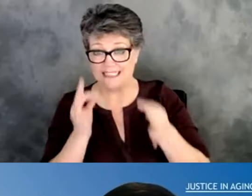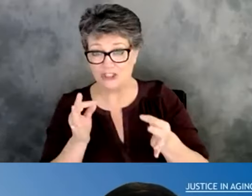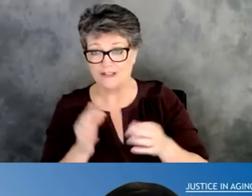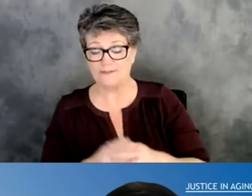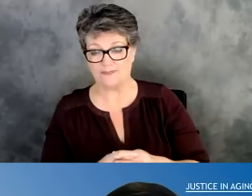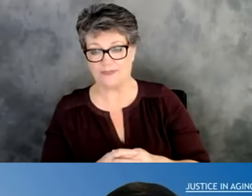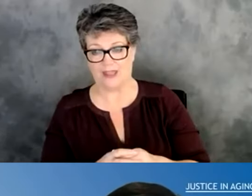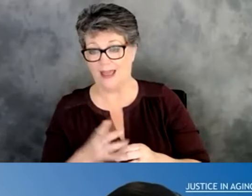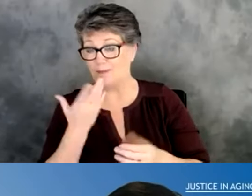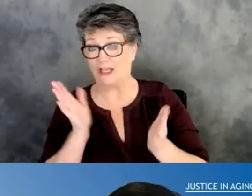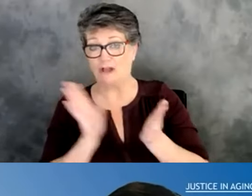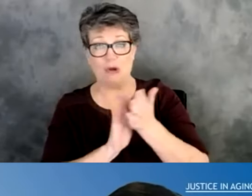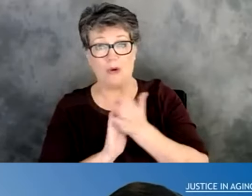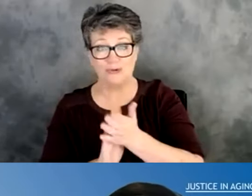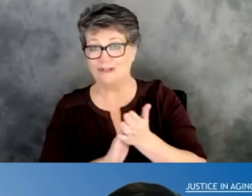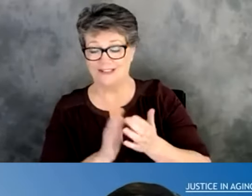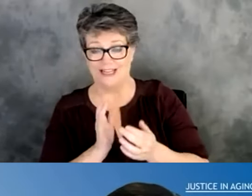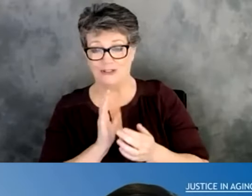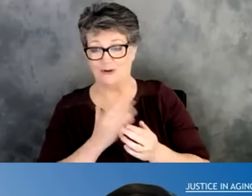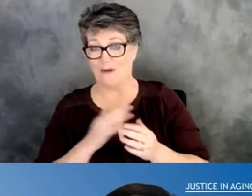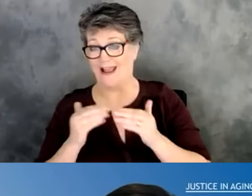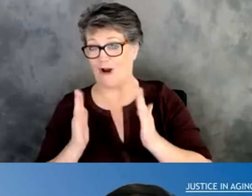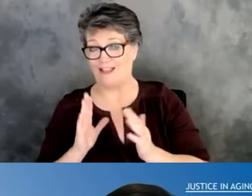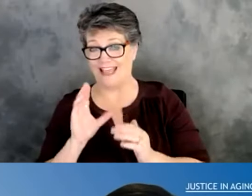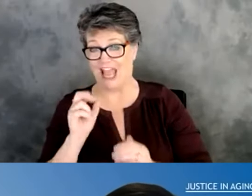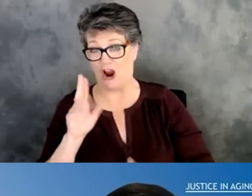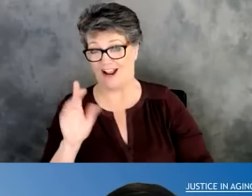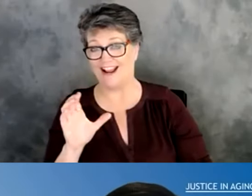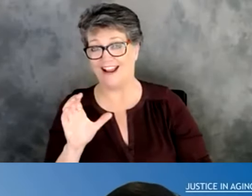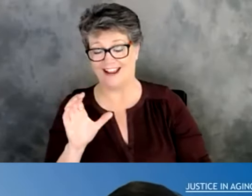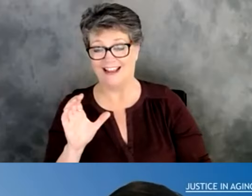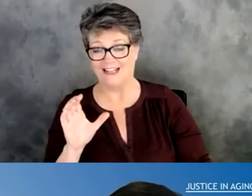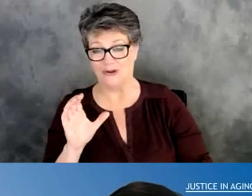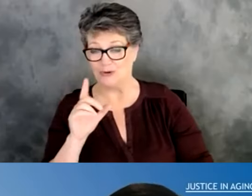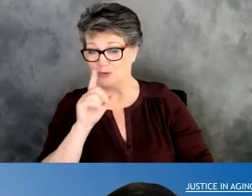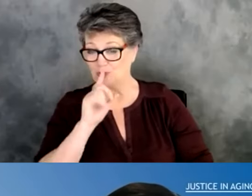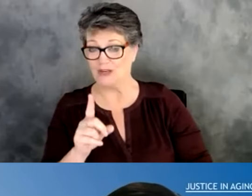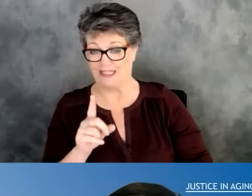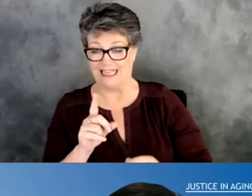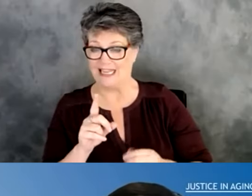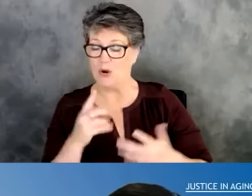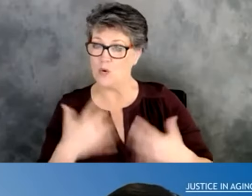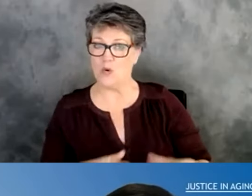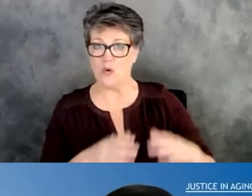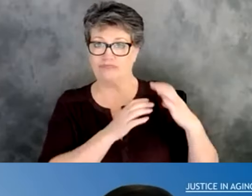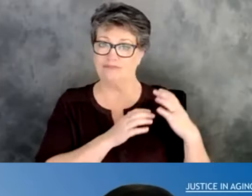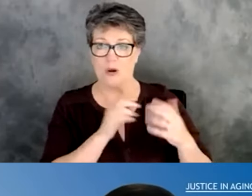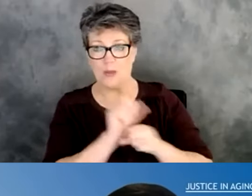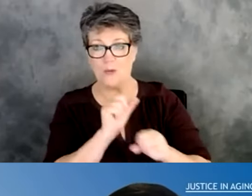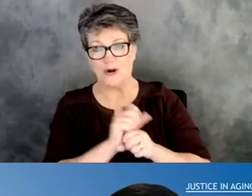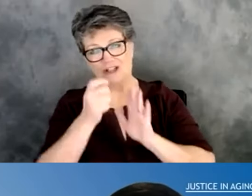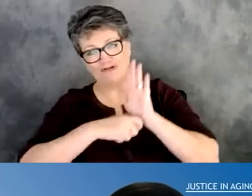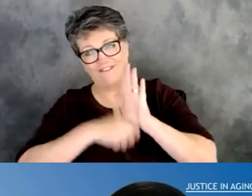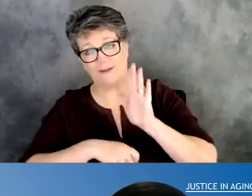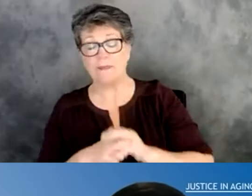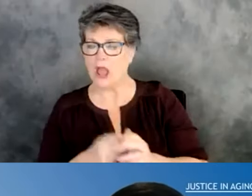A big kudos to my colleague, Eric, who took really the bulk of the work in terms of drafting. I